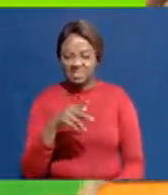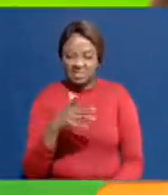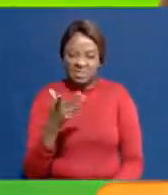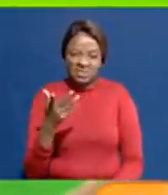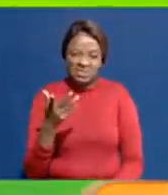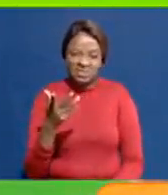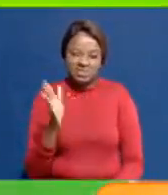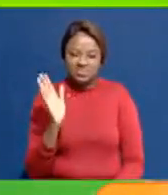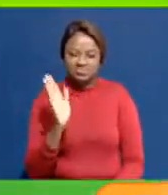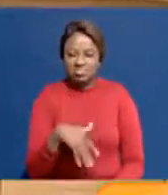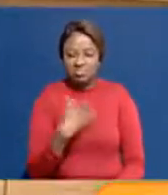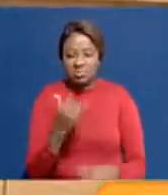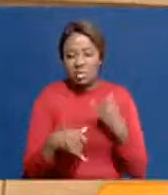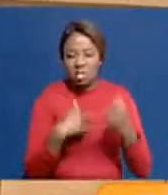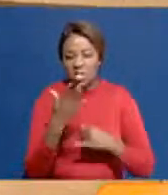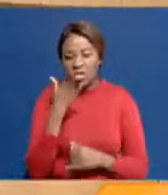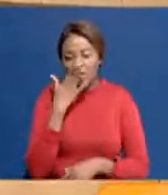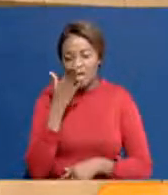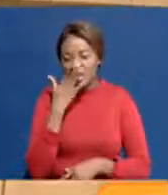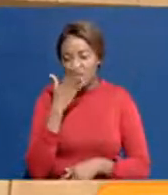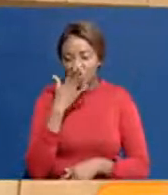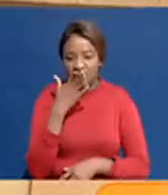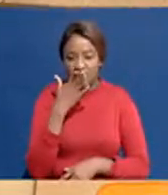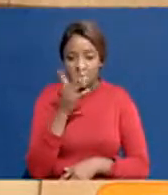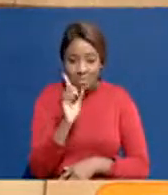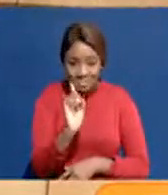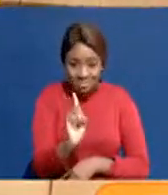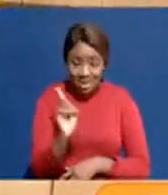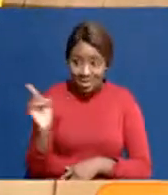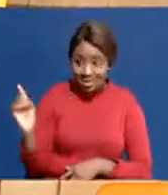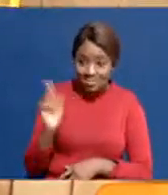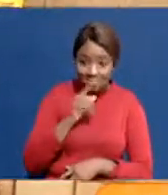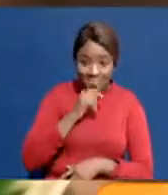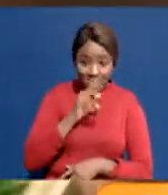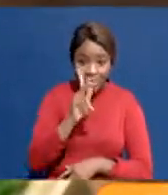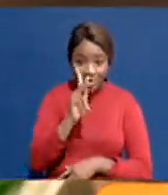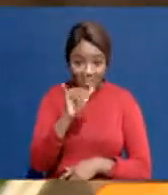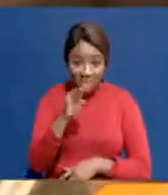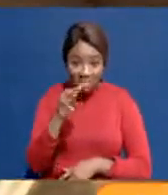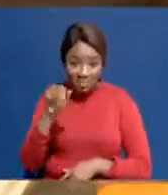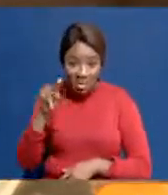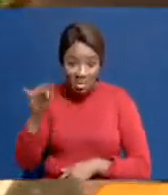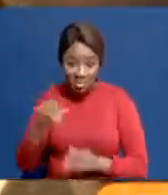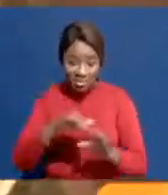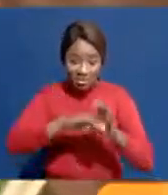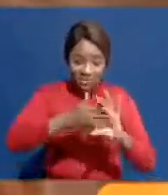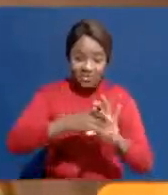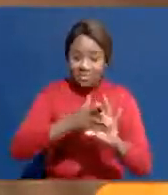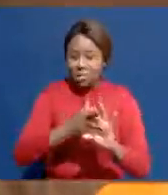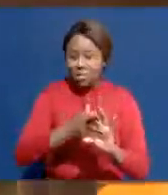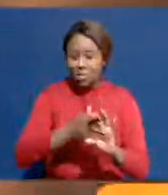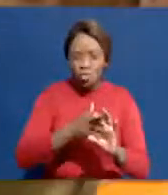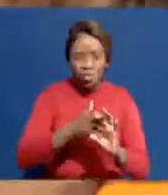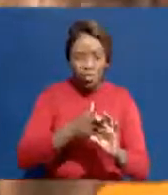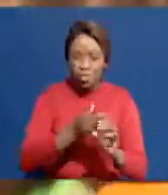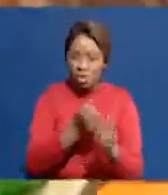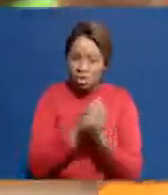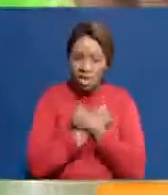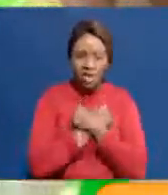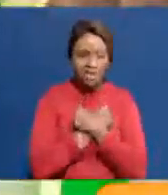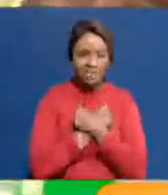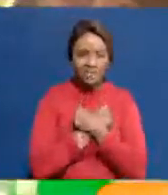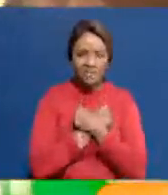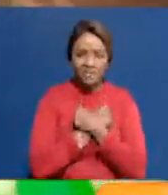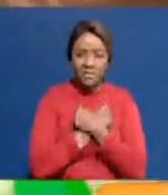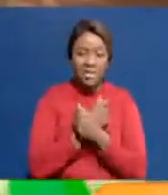downright unenjoyable. But for Kimani, it is one of his favorite things to do. I don't